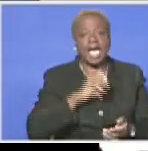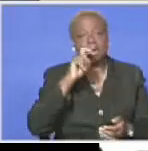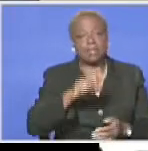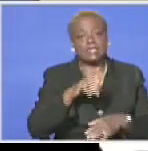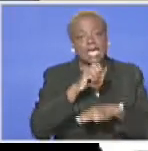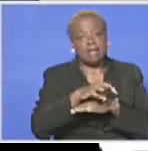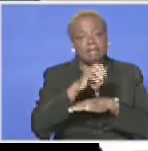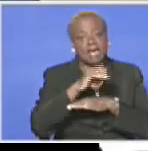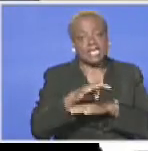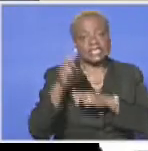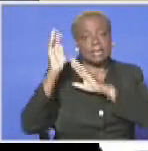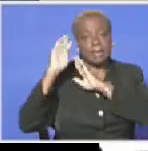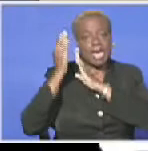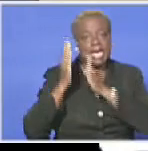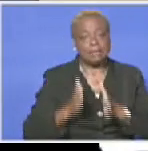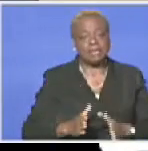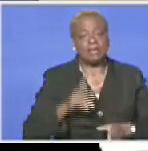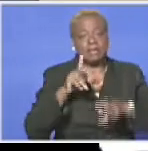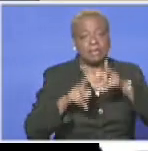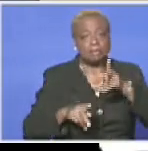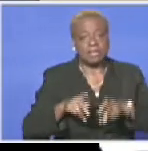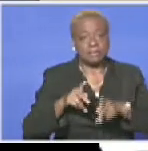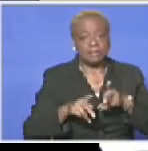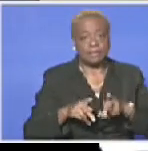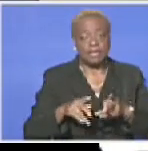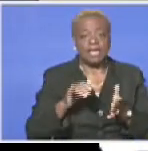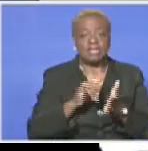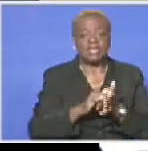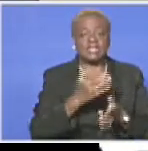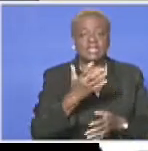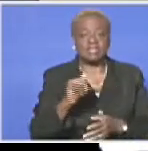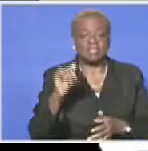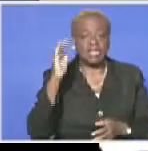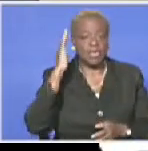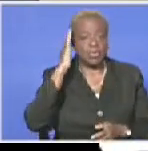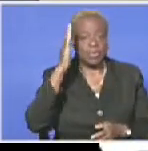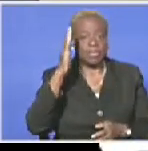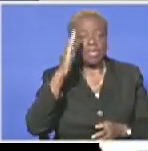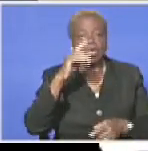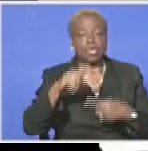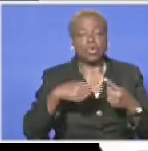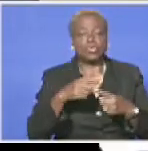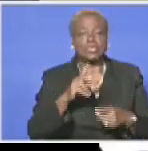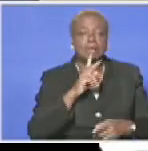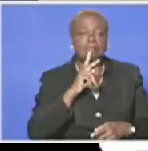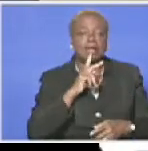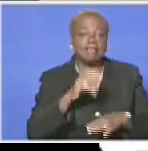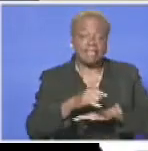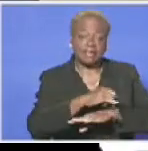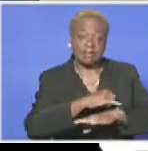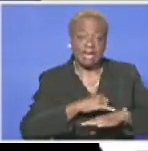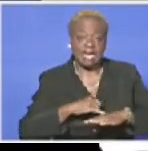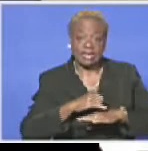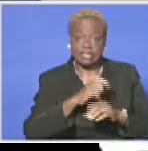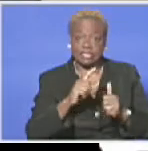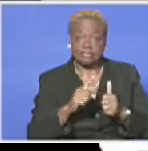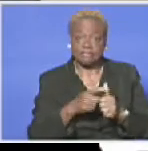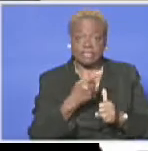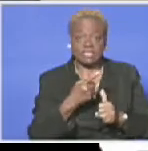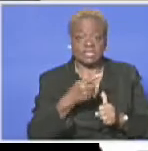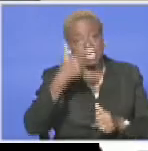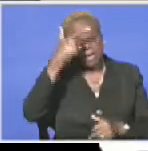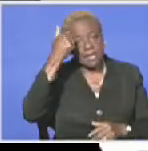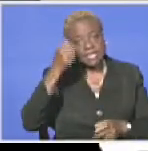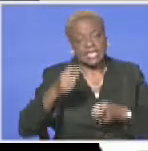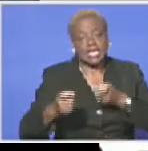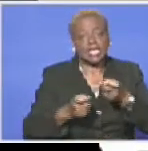people that when they resume, that they are going to start, of course, by going to their private islands because they can control that whole experience far